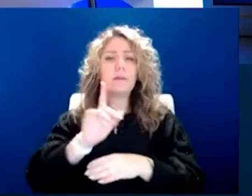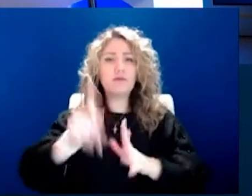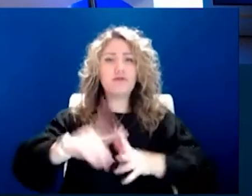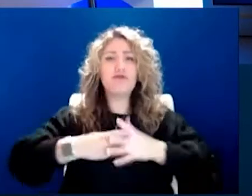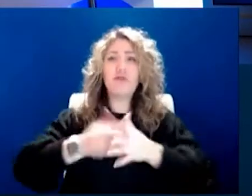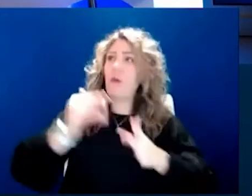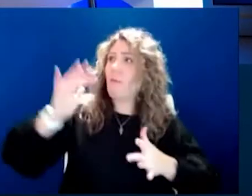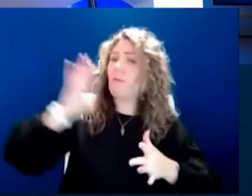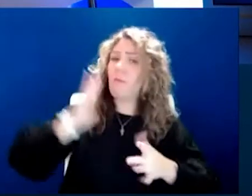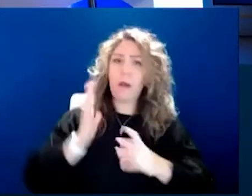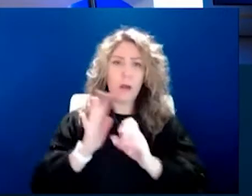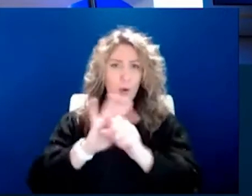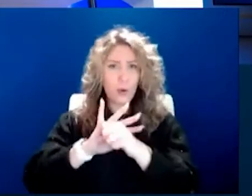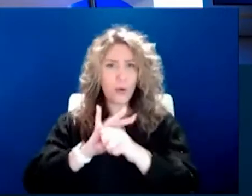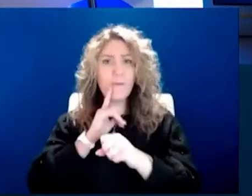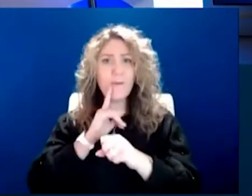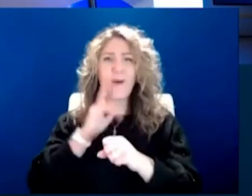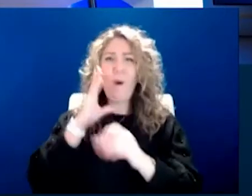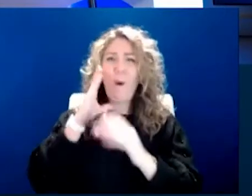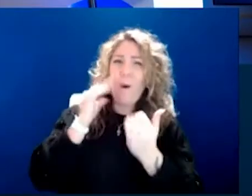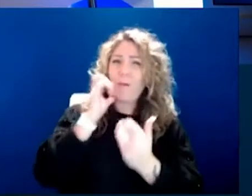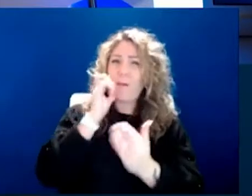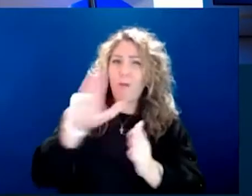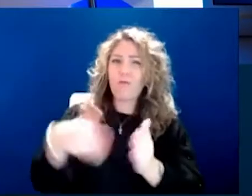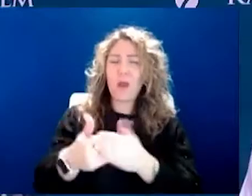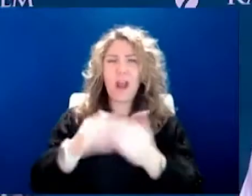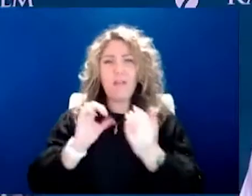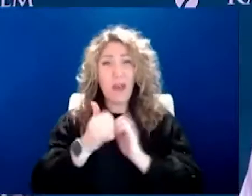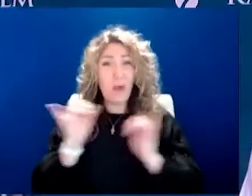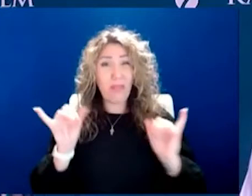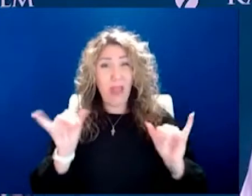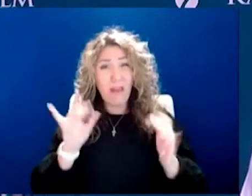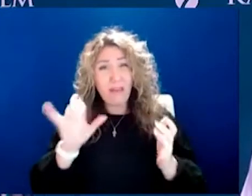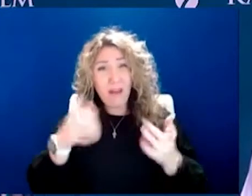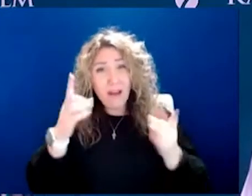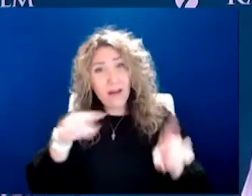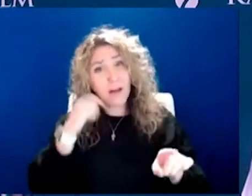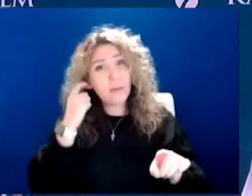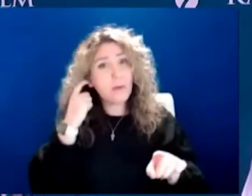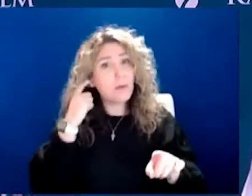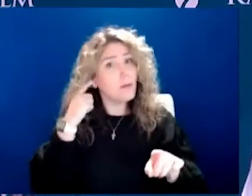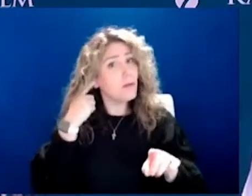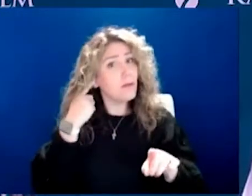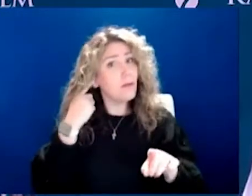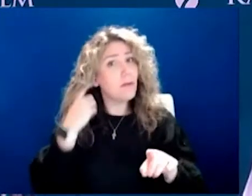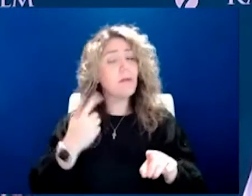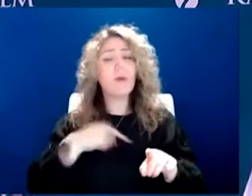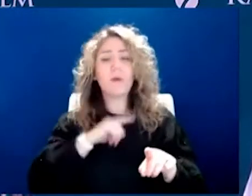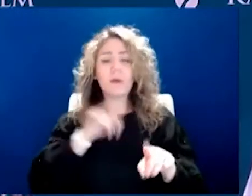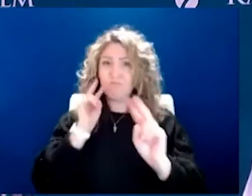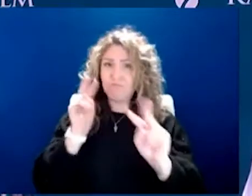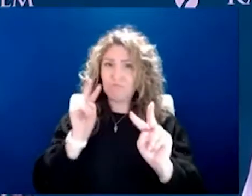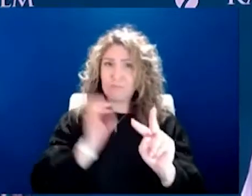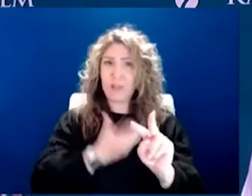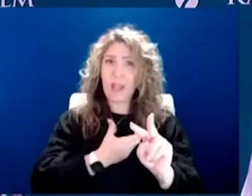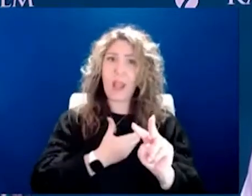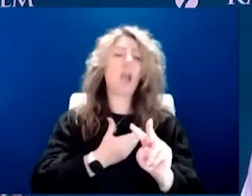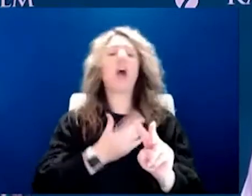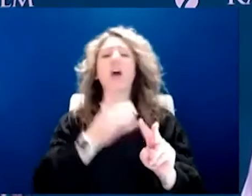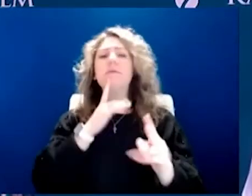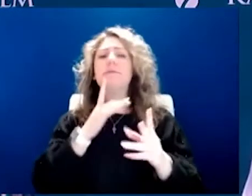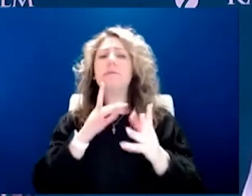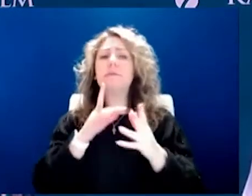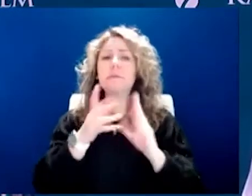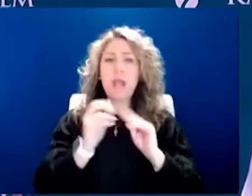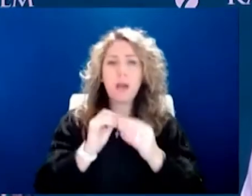that and that we wouldn't be in that position. How likely would that be? Yeah, we keep a close eye on our capacity and how we're doing, and